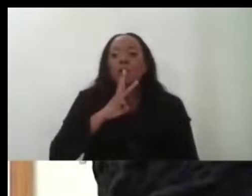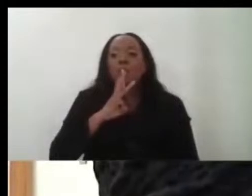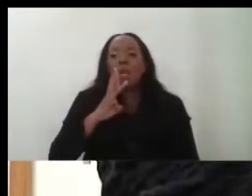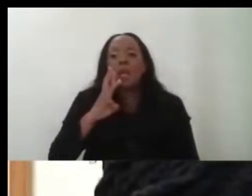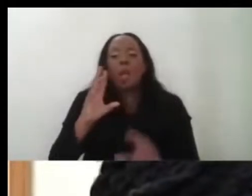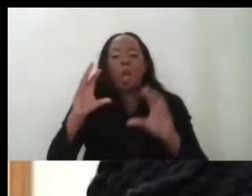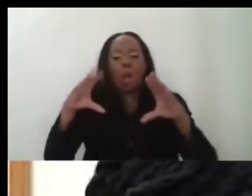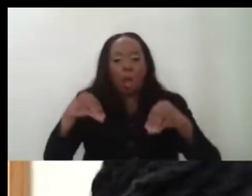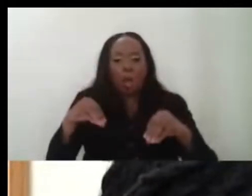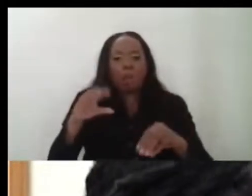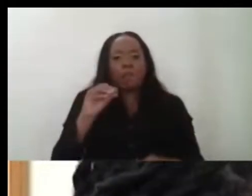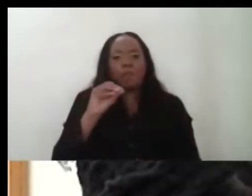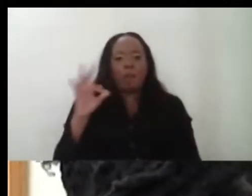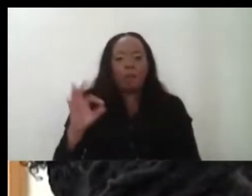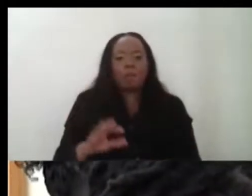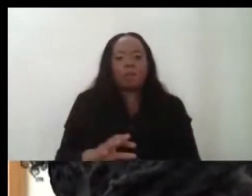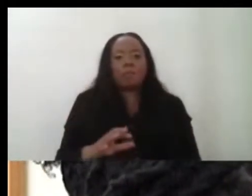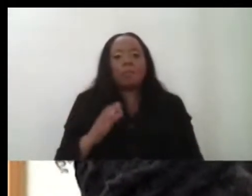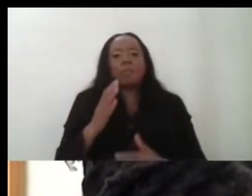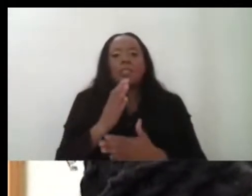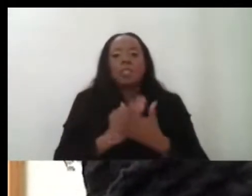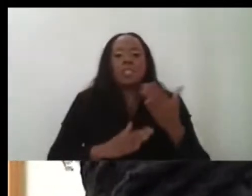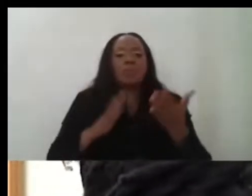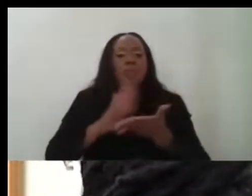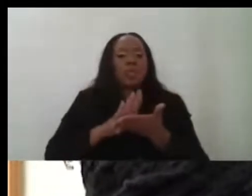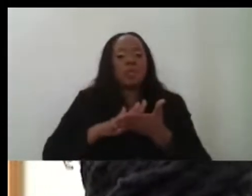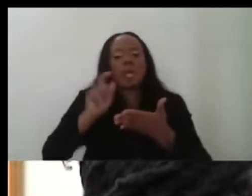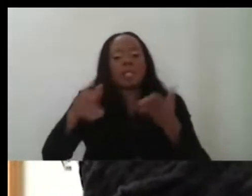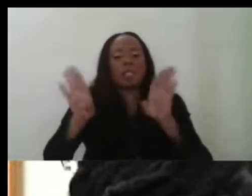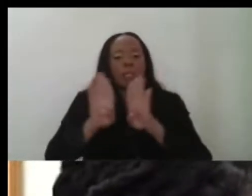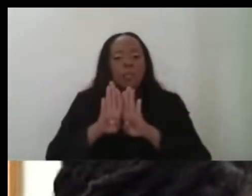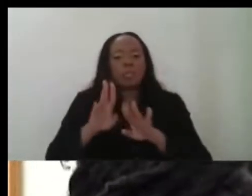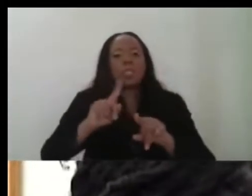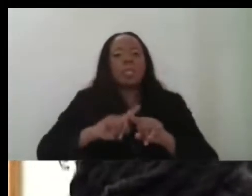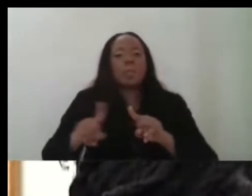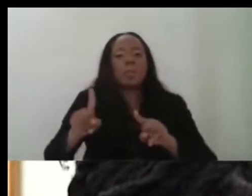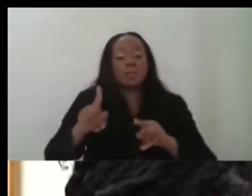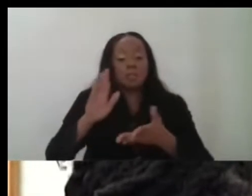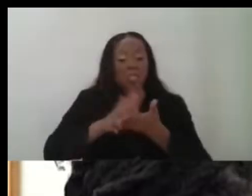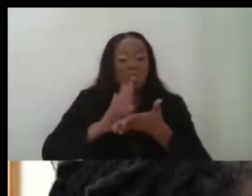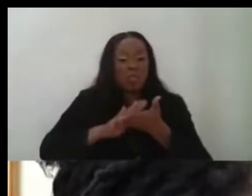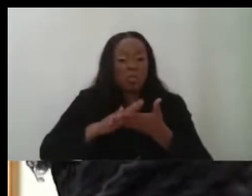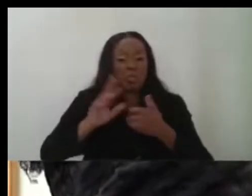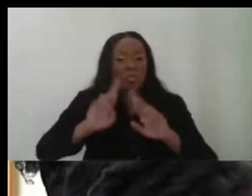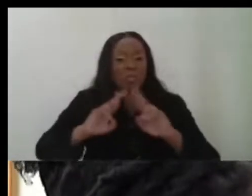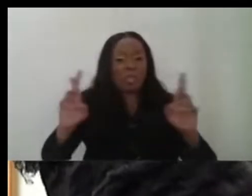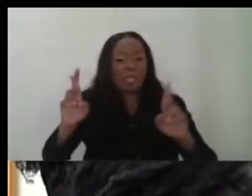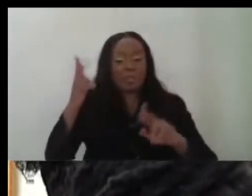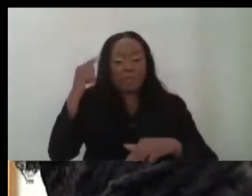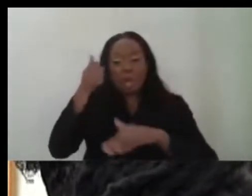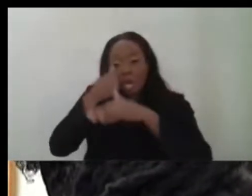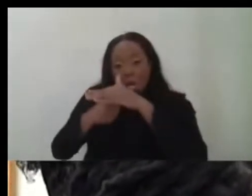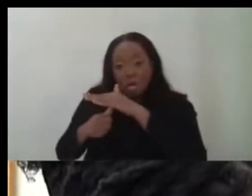how ready some of these schools, which are also, I believe, hurricane shelters, how ready are they in the eventuality that we are